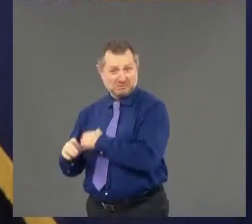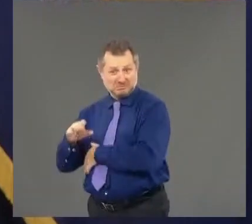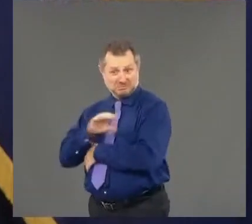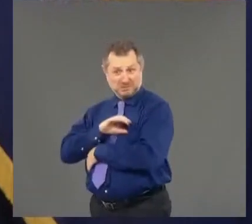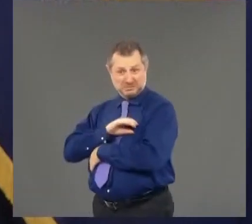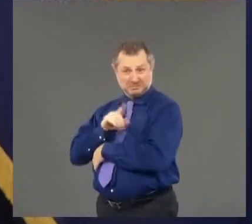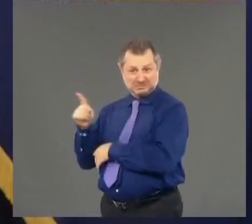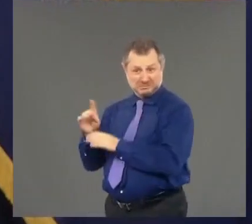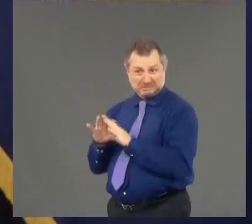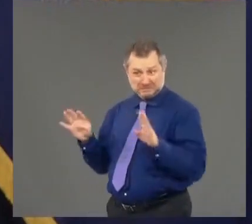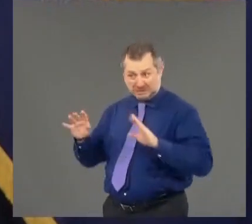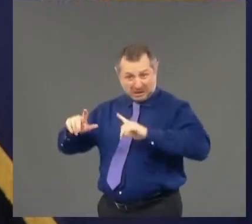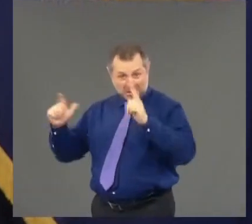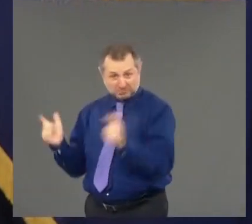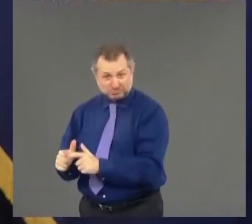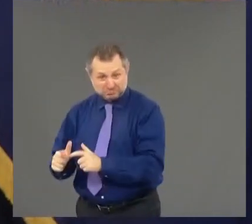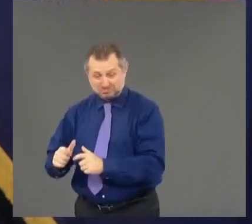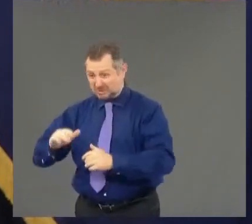Well, they have to figure that out.